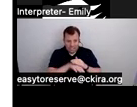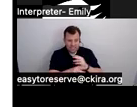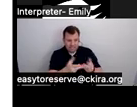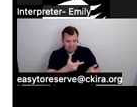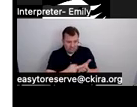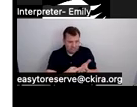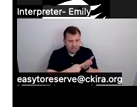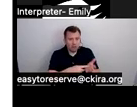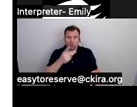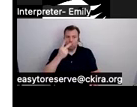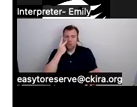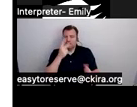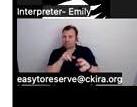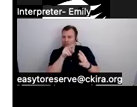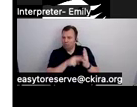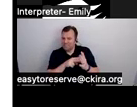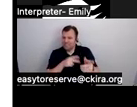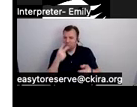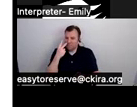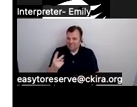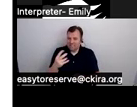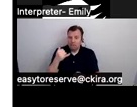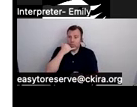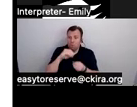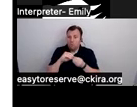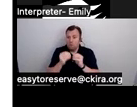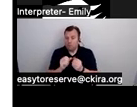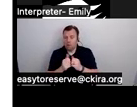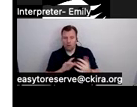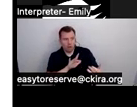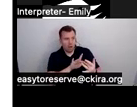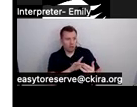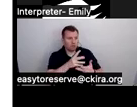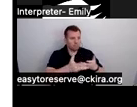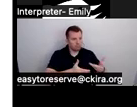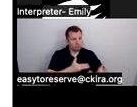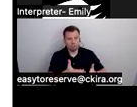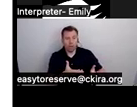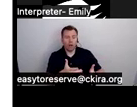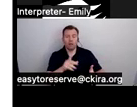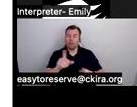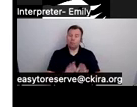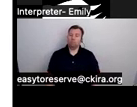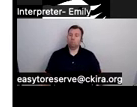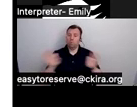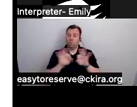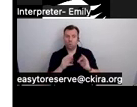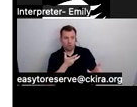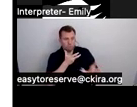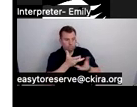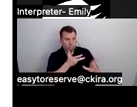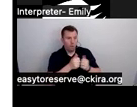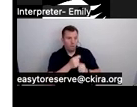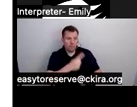how to contact program officers. And I can't emphasize enough how important it is to talk to a program